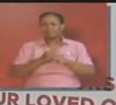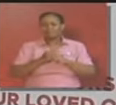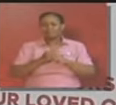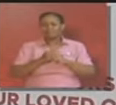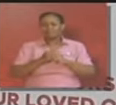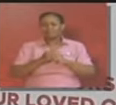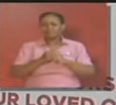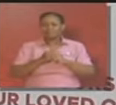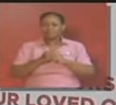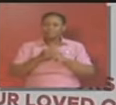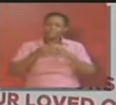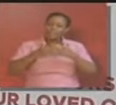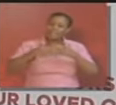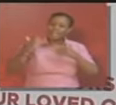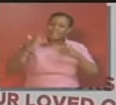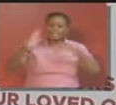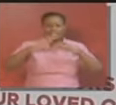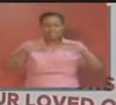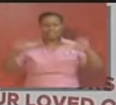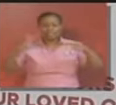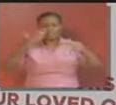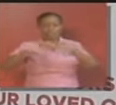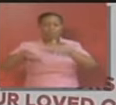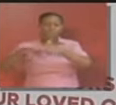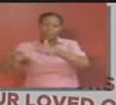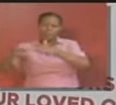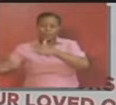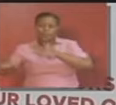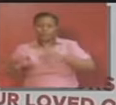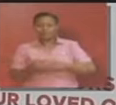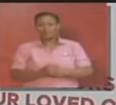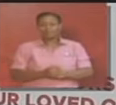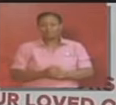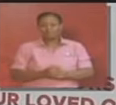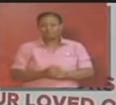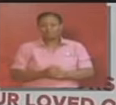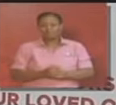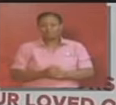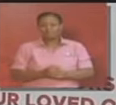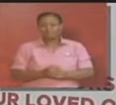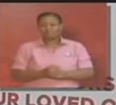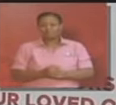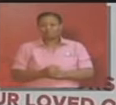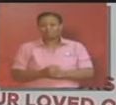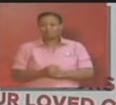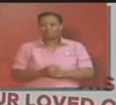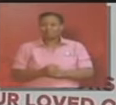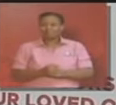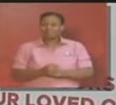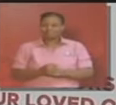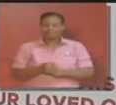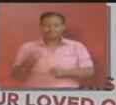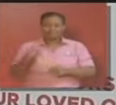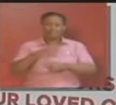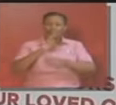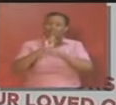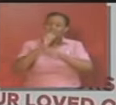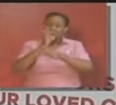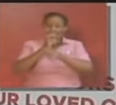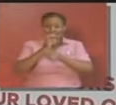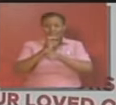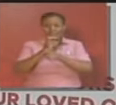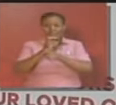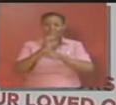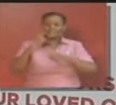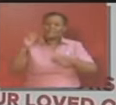surveillance team in County Caroni is continuing to work hard to save lives. But we also need you, the population,